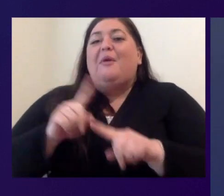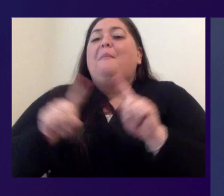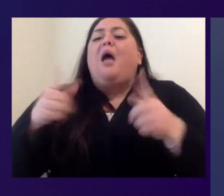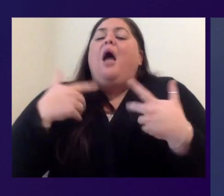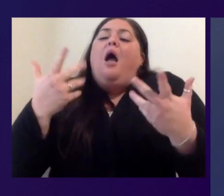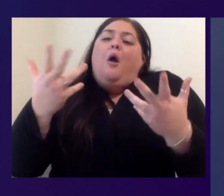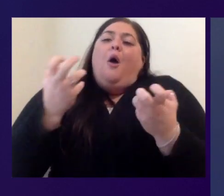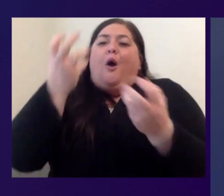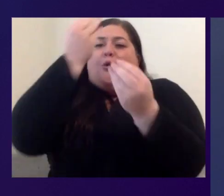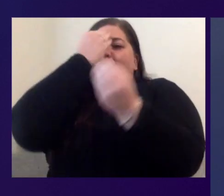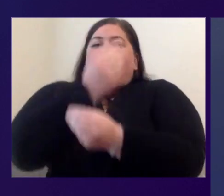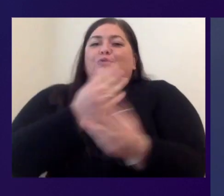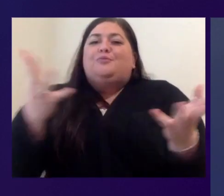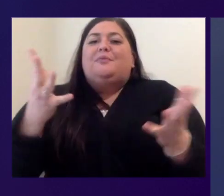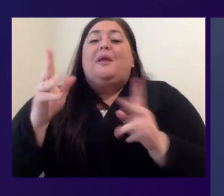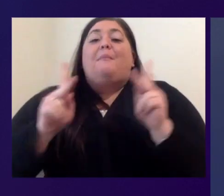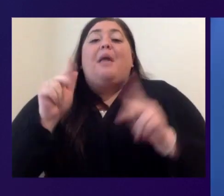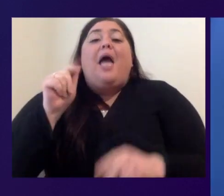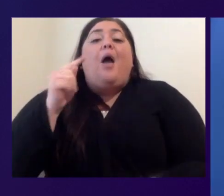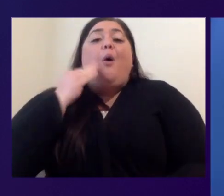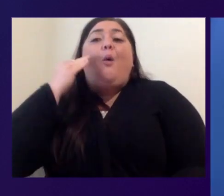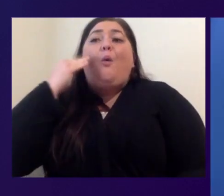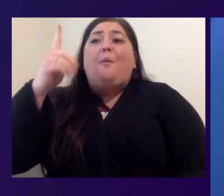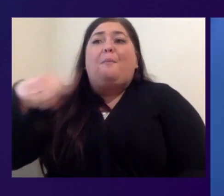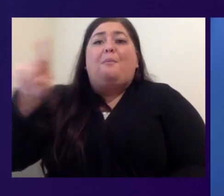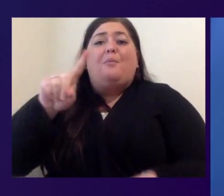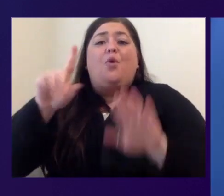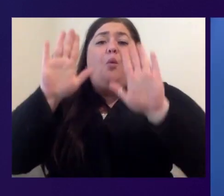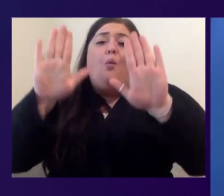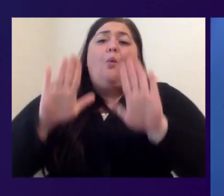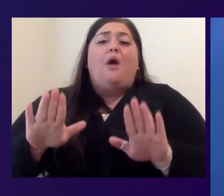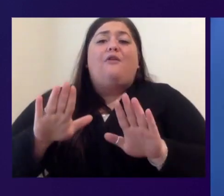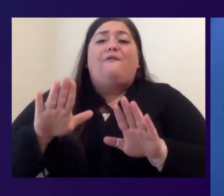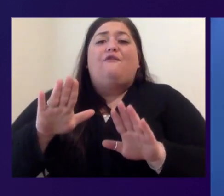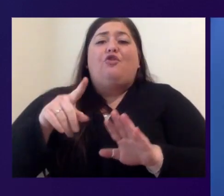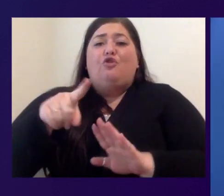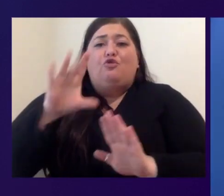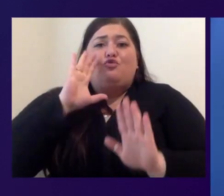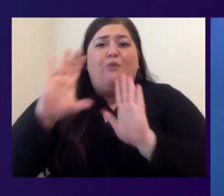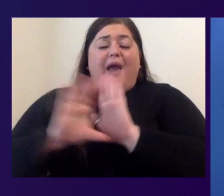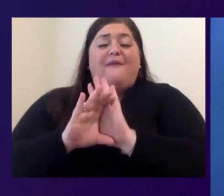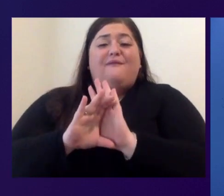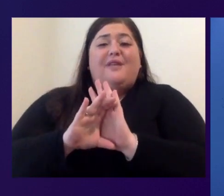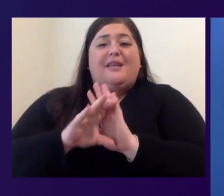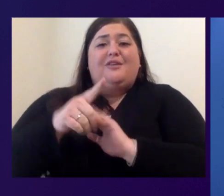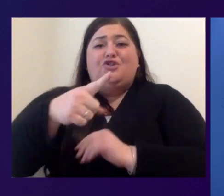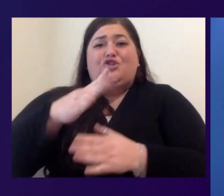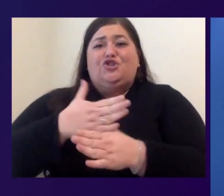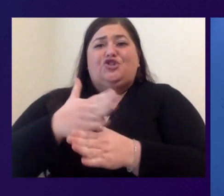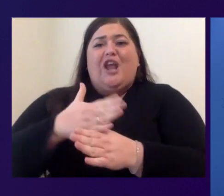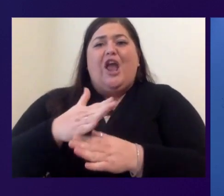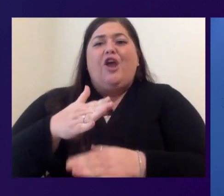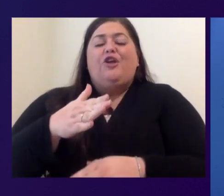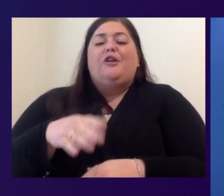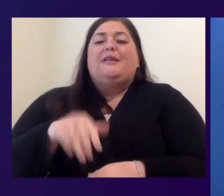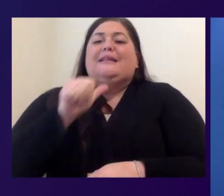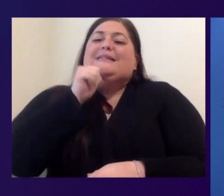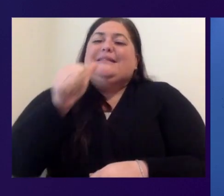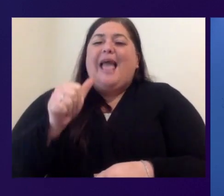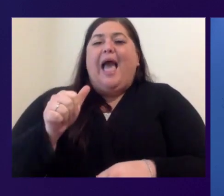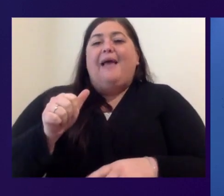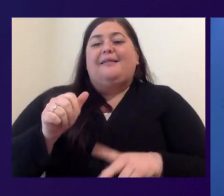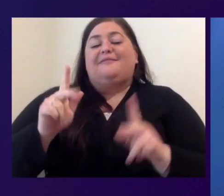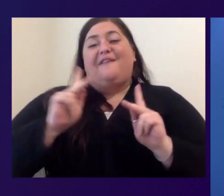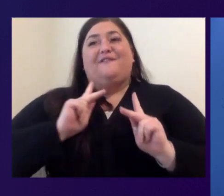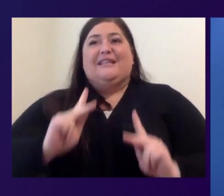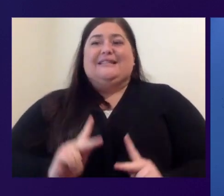to know this wonderful graphic that Brett has brought us is not physically present here. Sadly. Brett